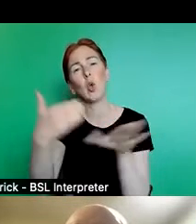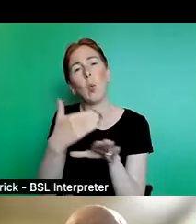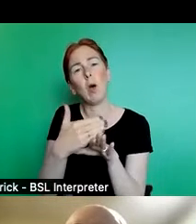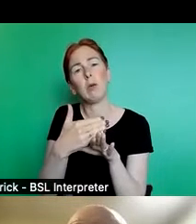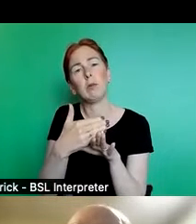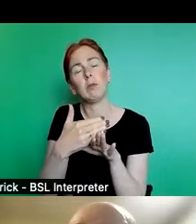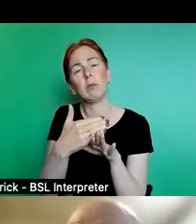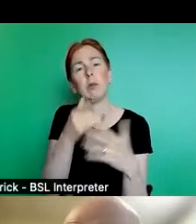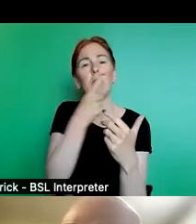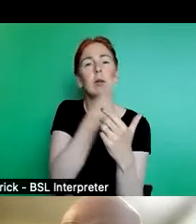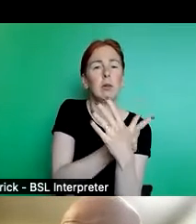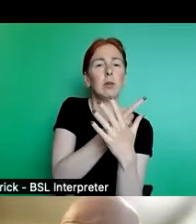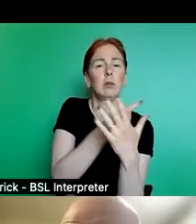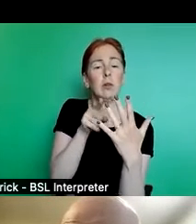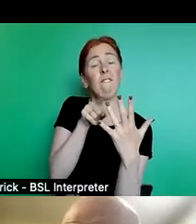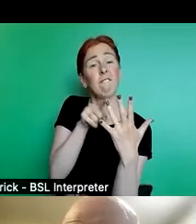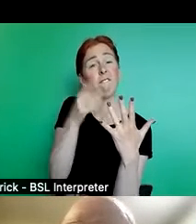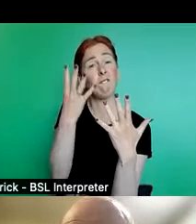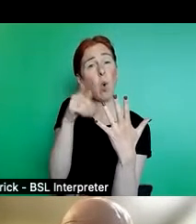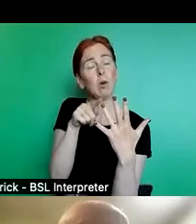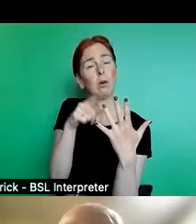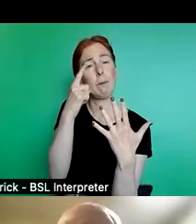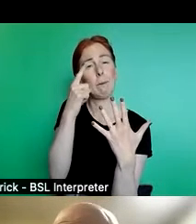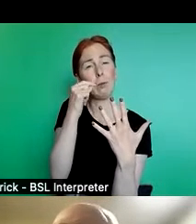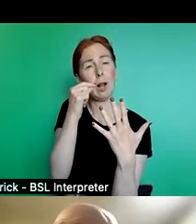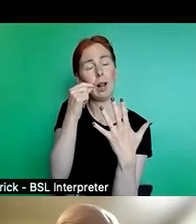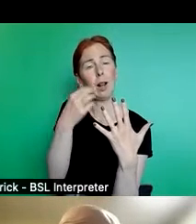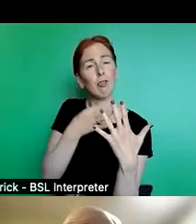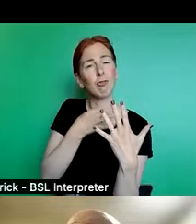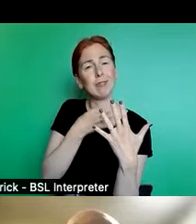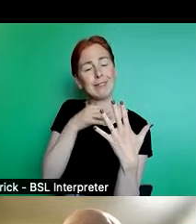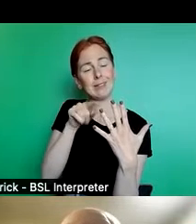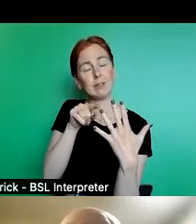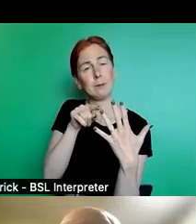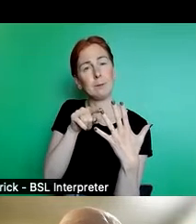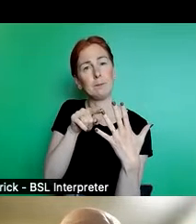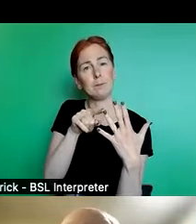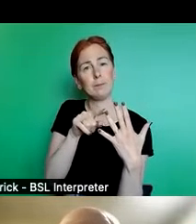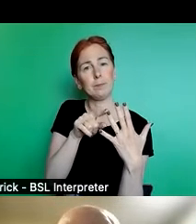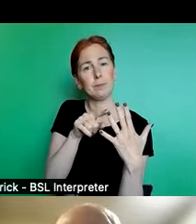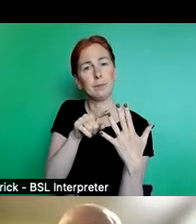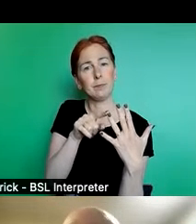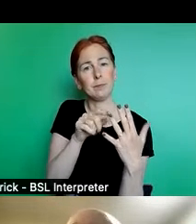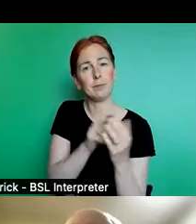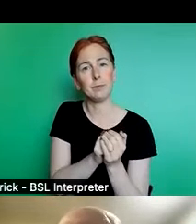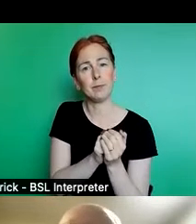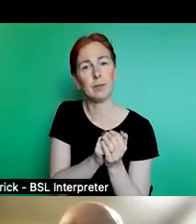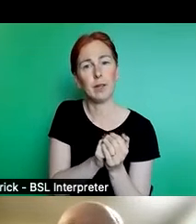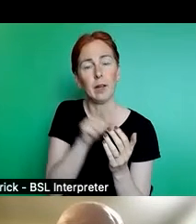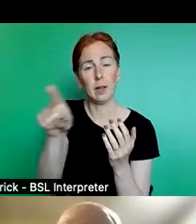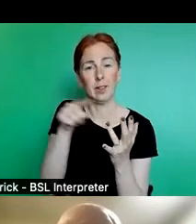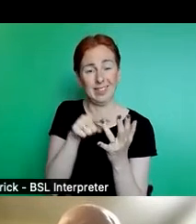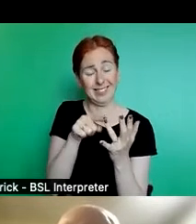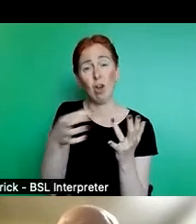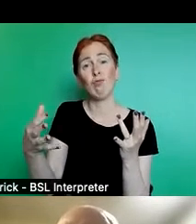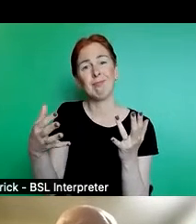5. Class 4 is likely pathogenic. We've seen it in other patients. It's been published about. It's rare.